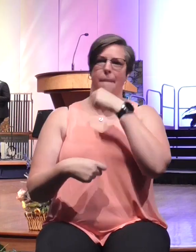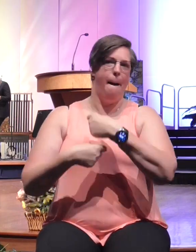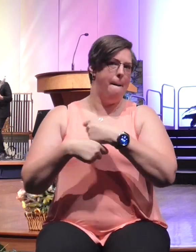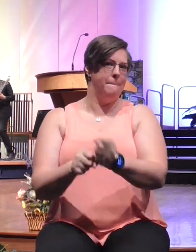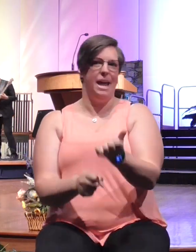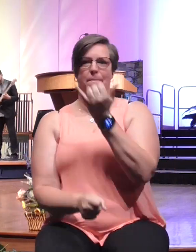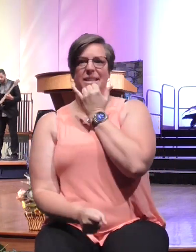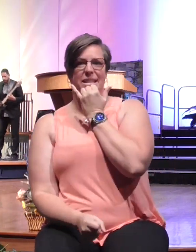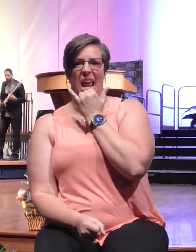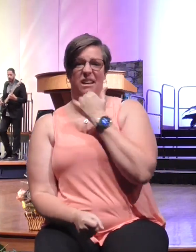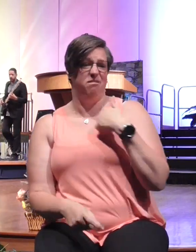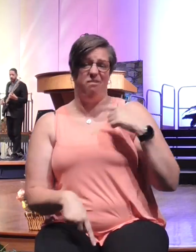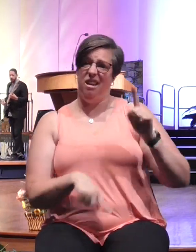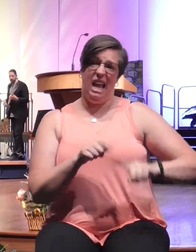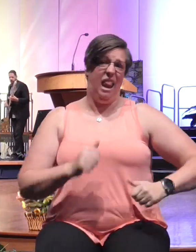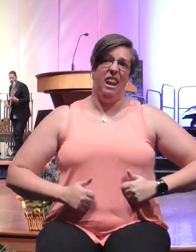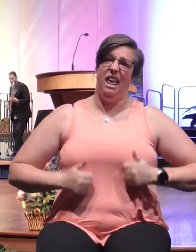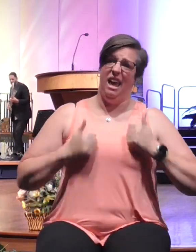live that way.